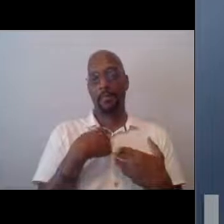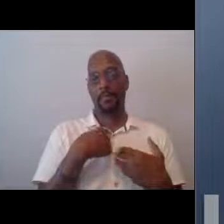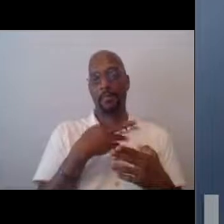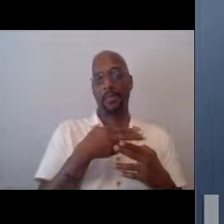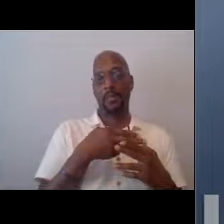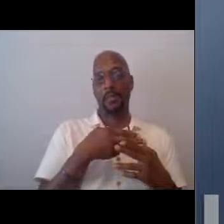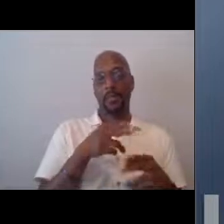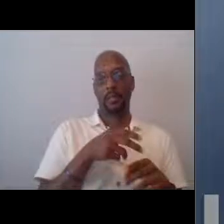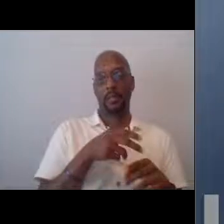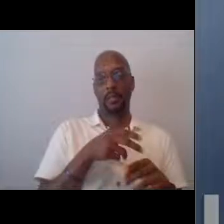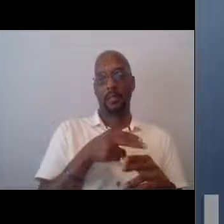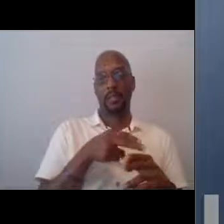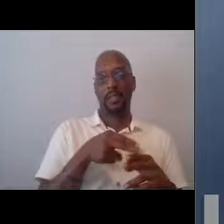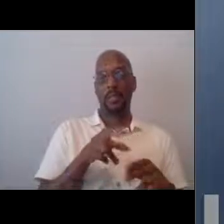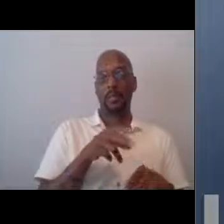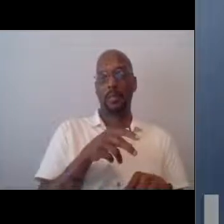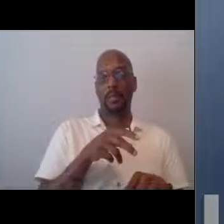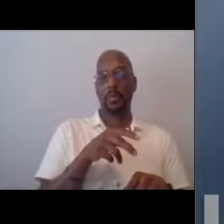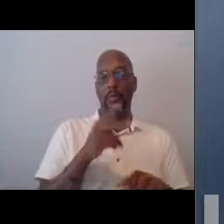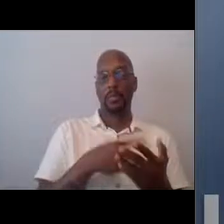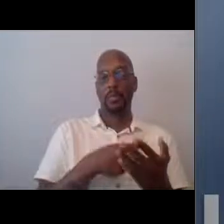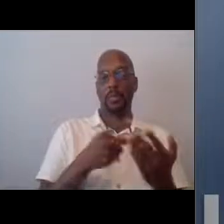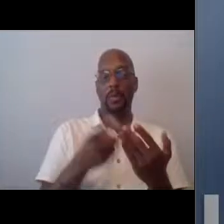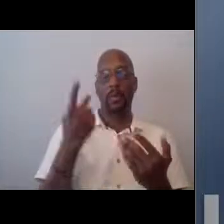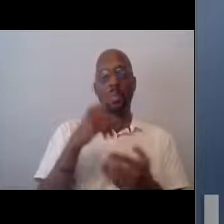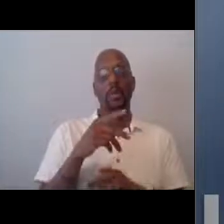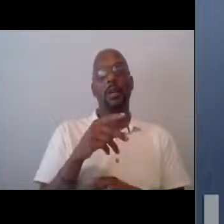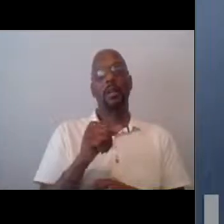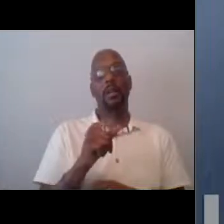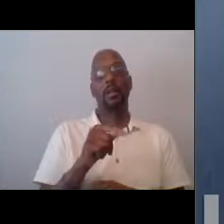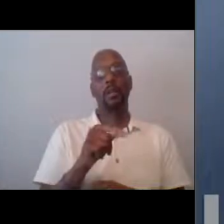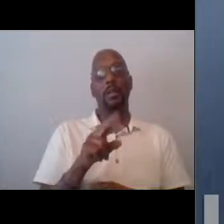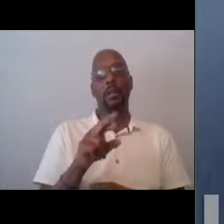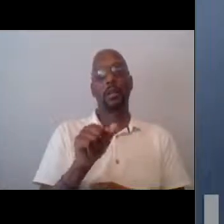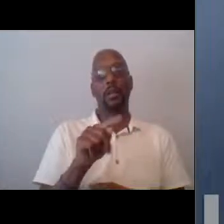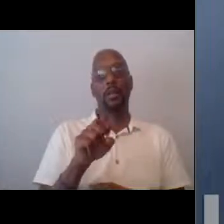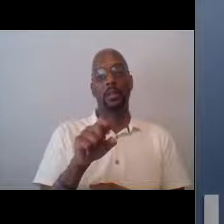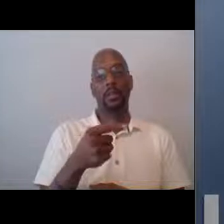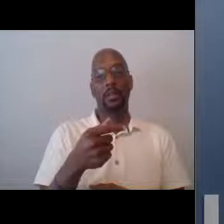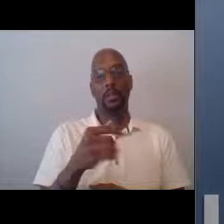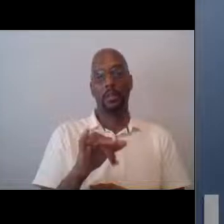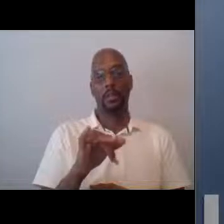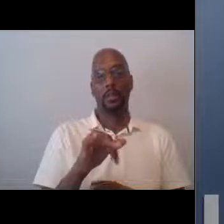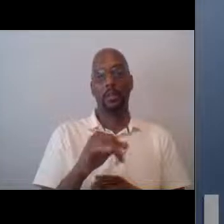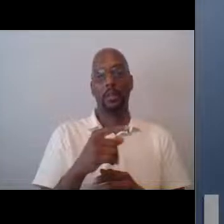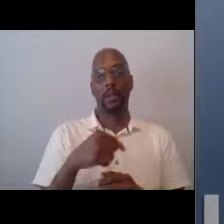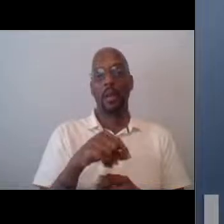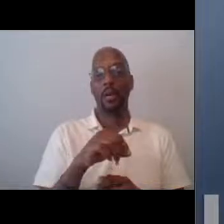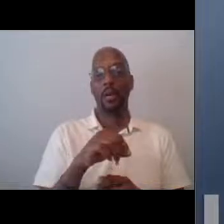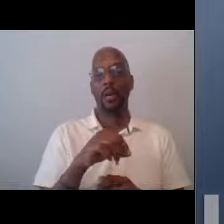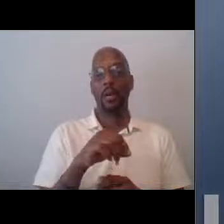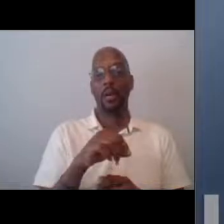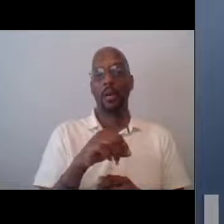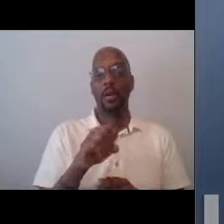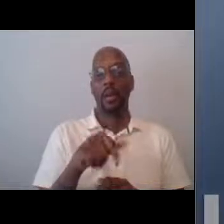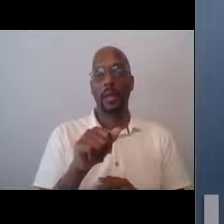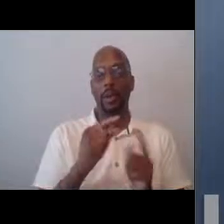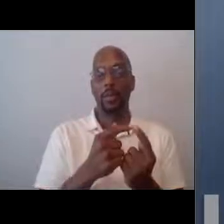investment strategy that's getting used for project selection. So our TPA group received an update on this in